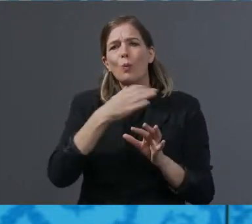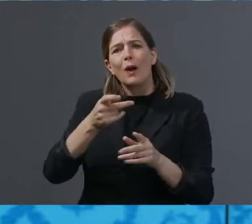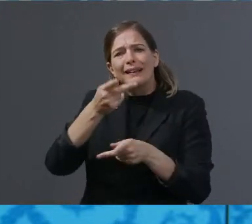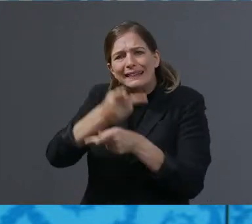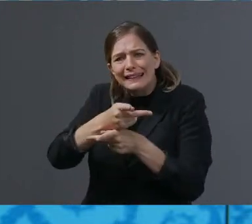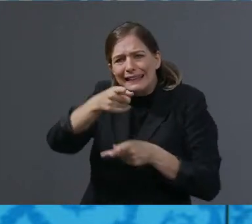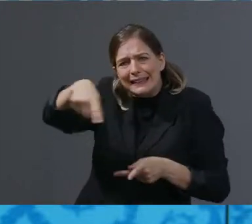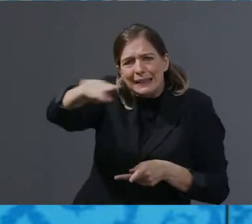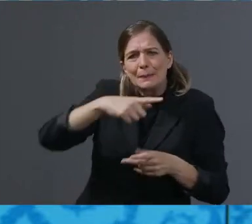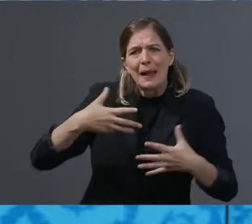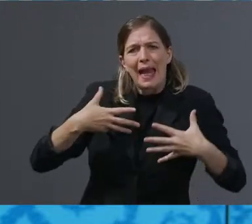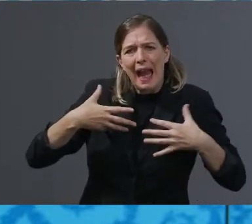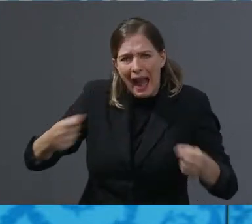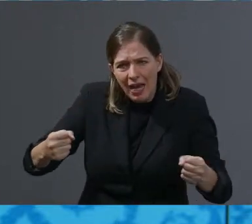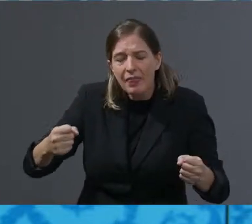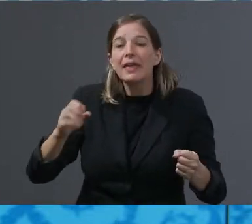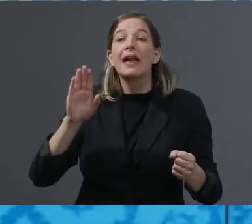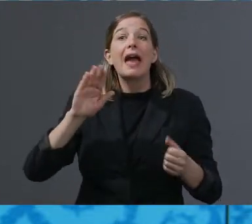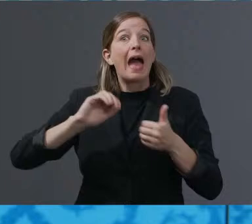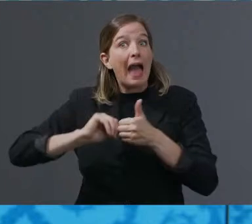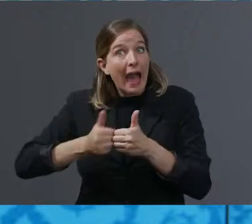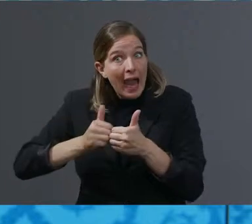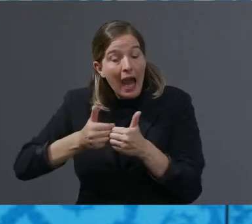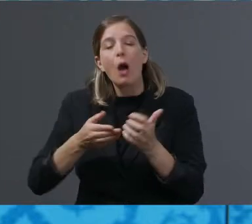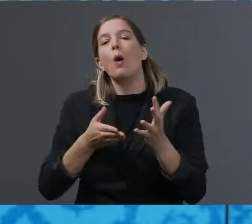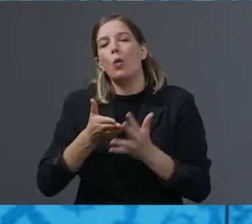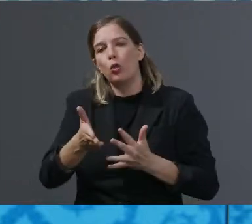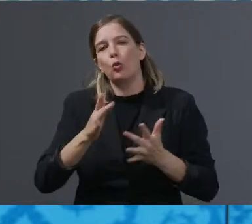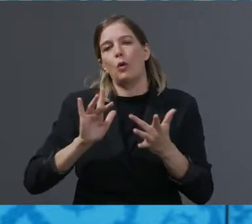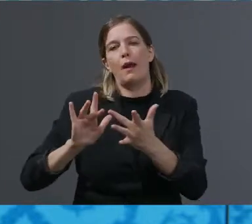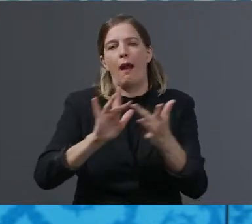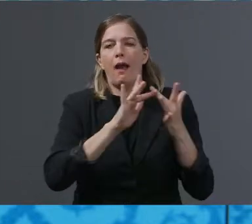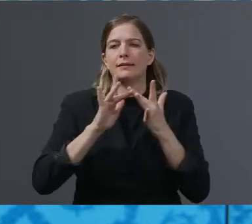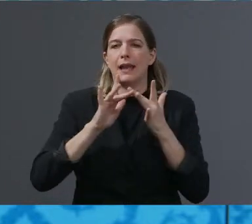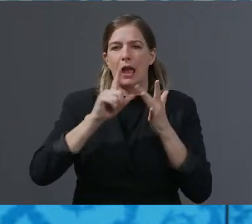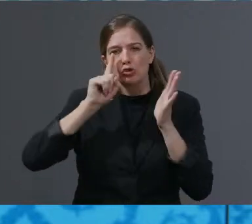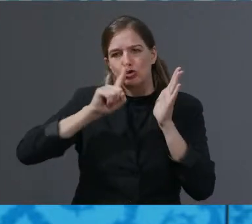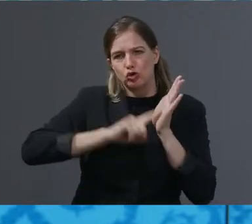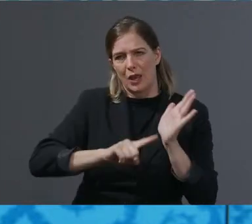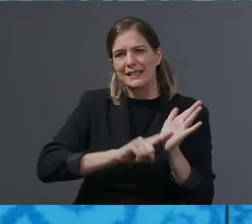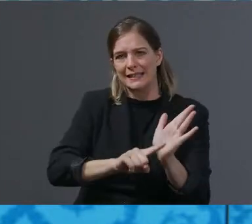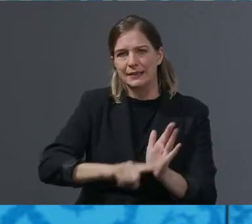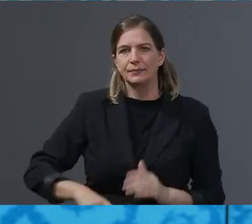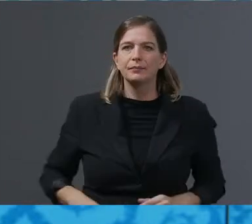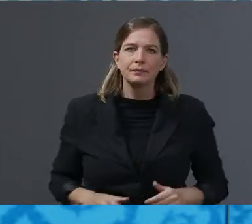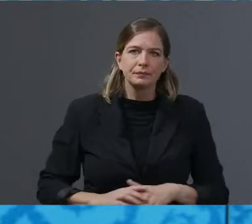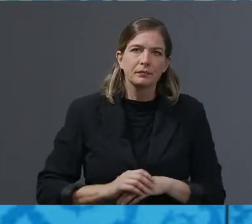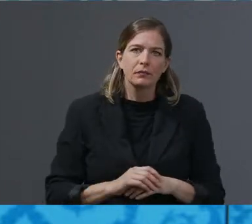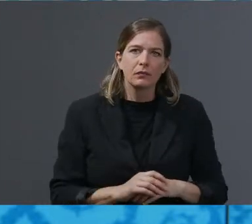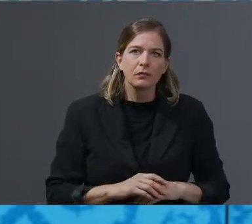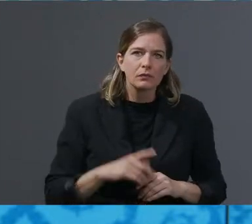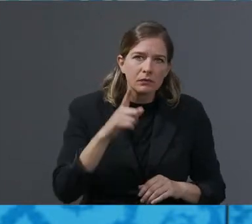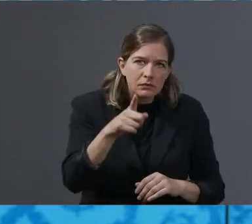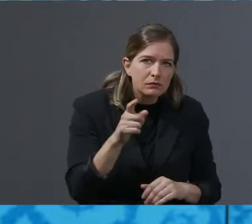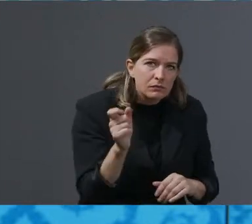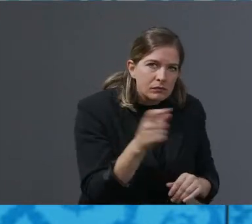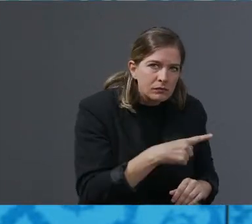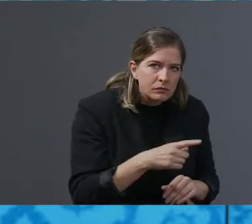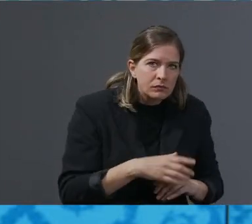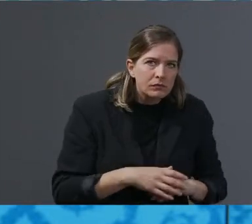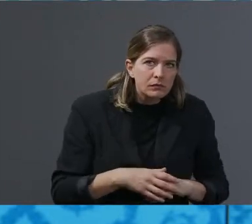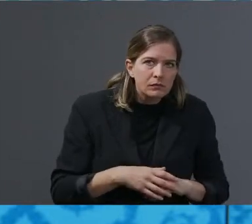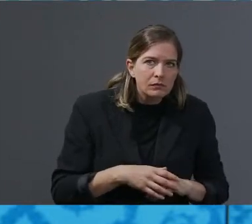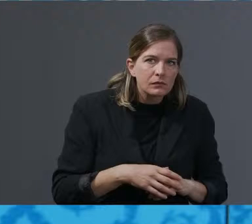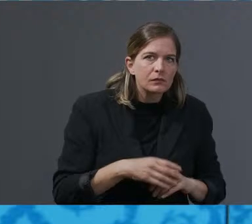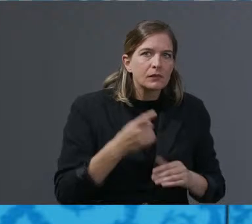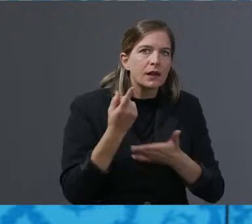tracing. Dr. Chris, We're going to go, if I recall correctly, last week, just changing tracks, you said that you wanted a